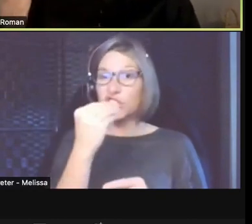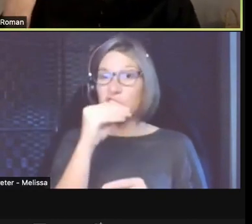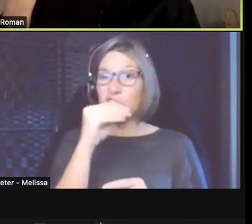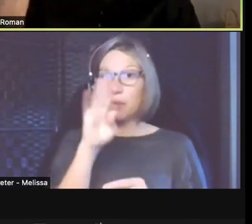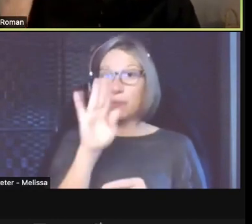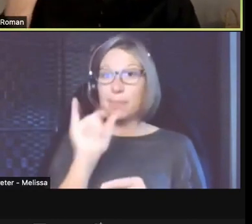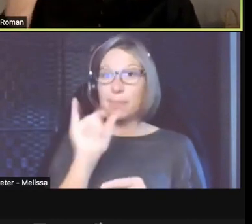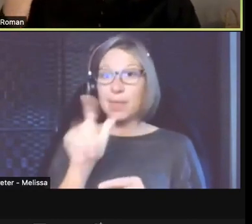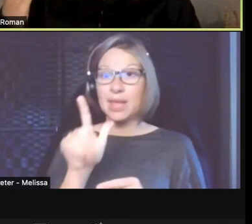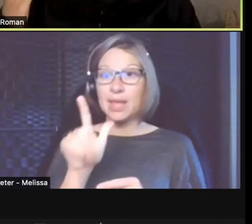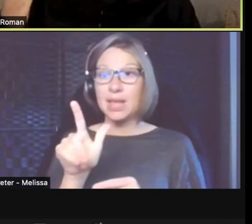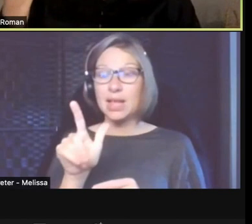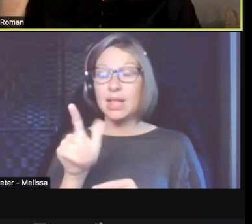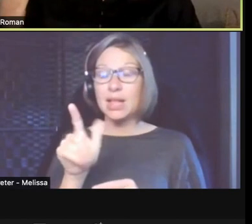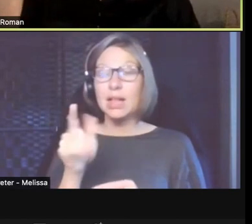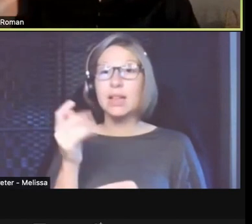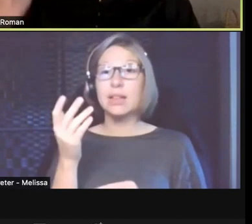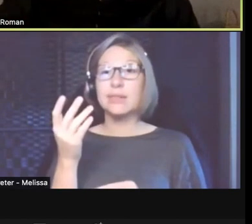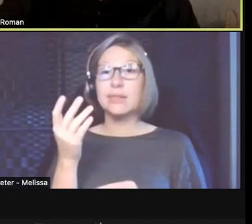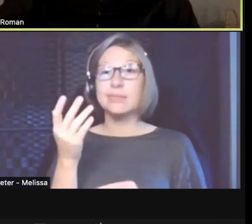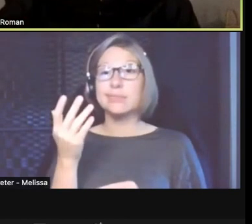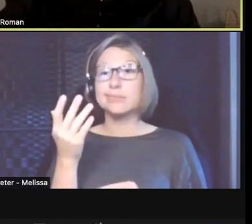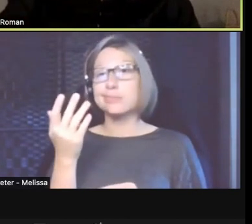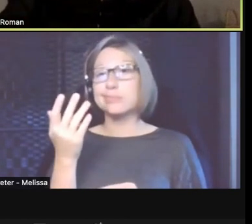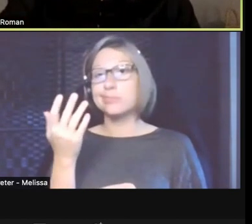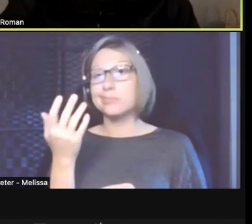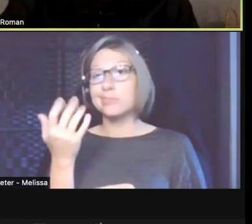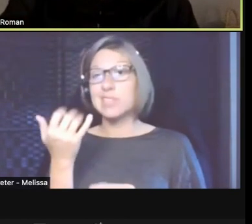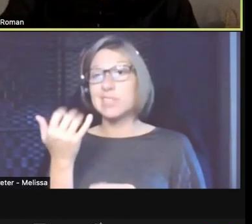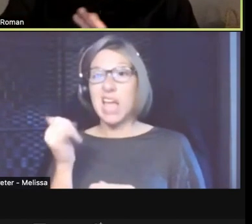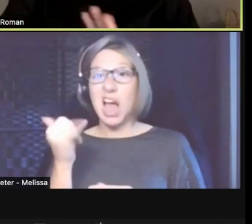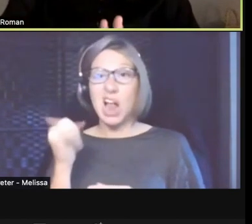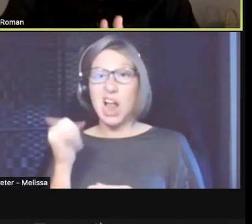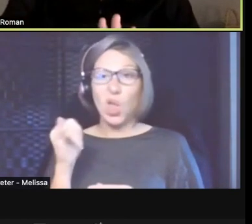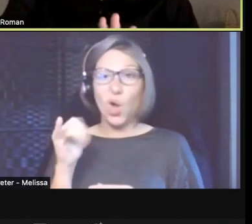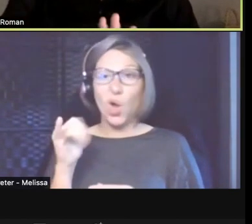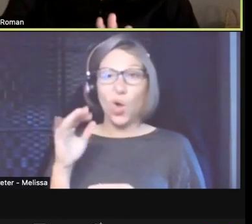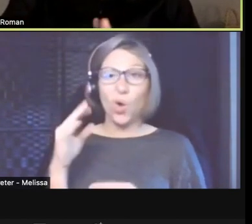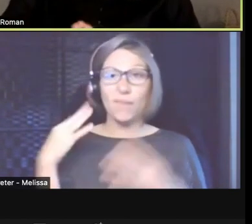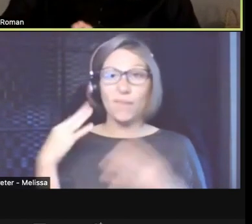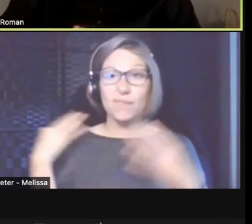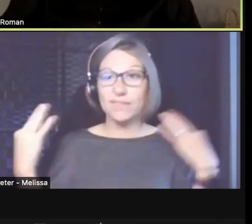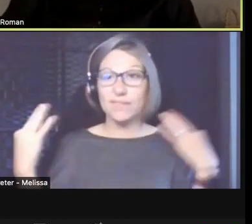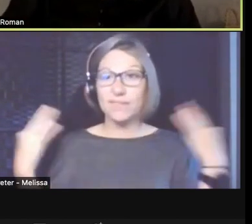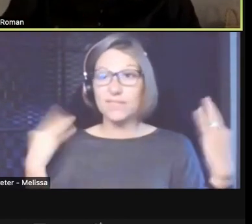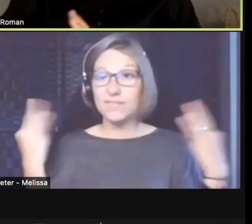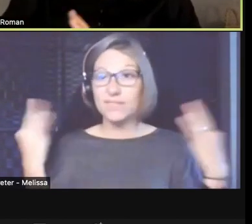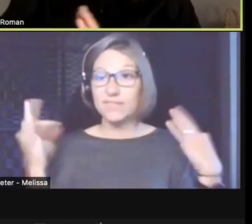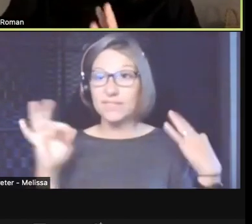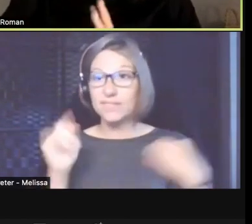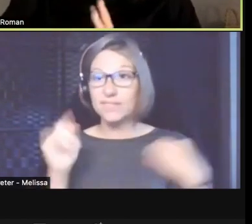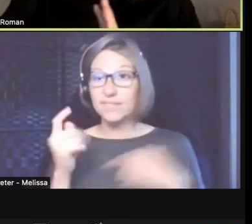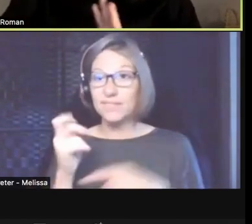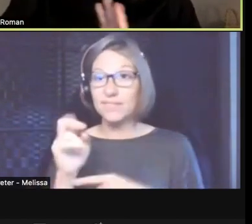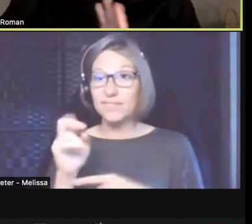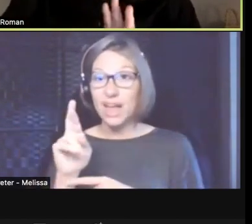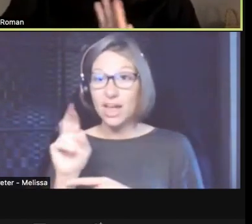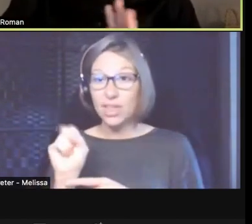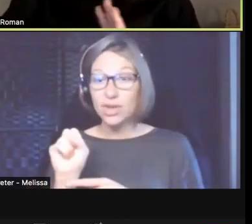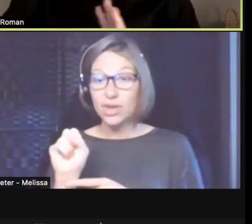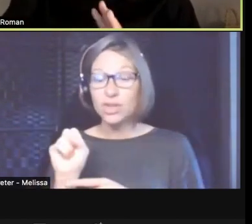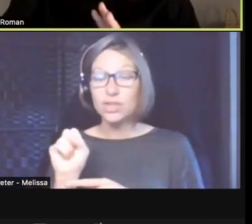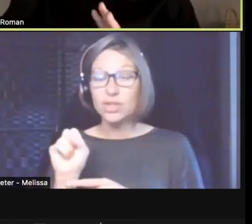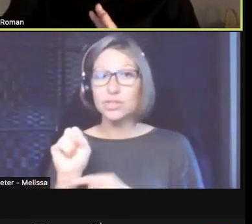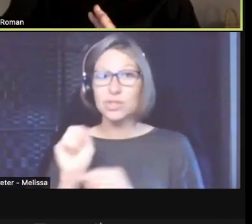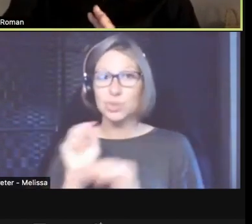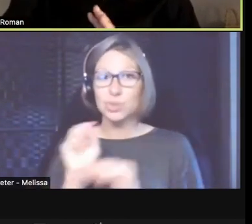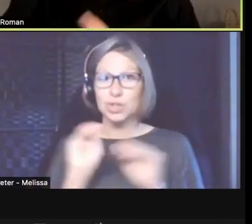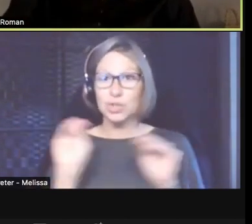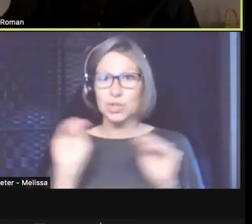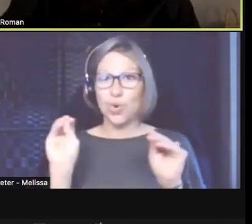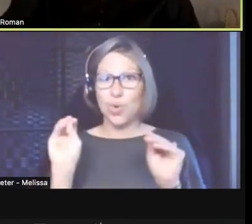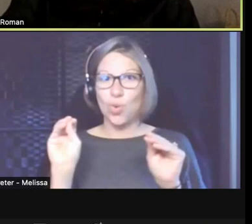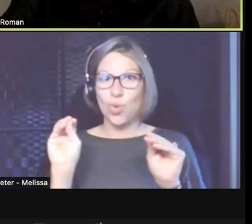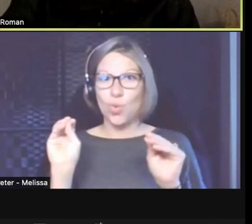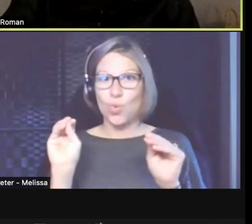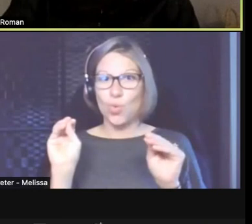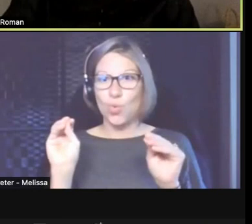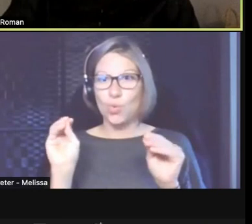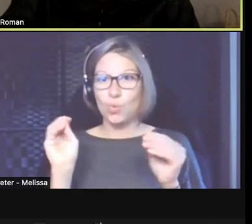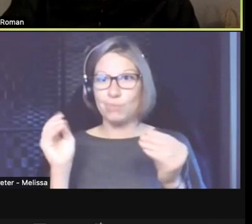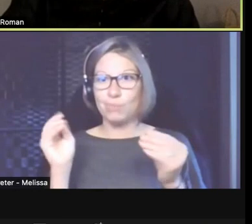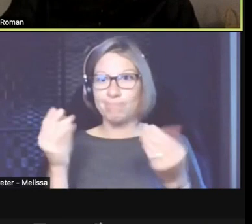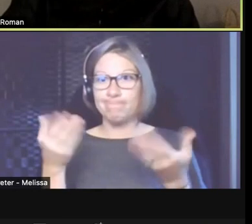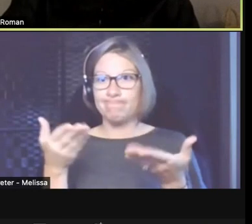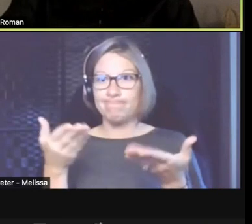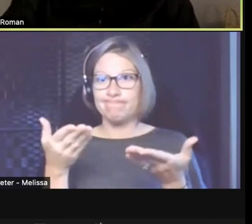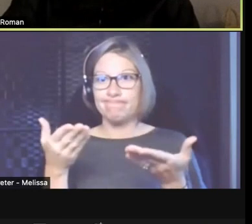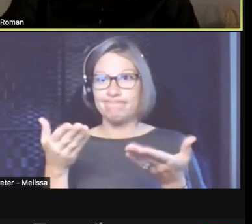yellow, or probably yellow feathers, something like that. Color there was nothing really there for him to hang